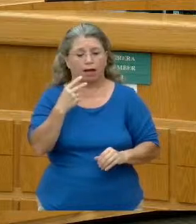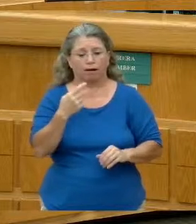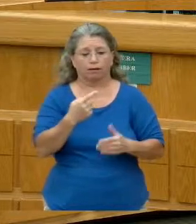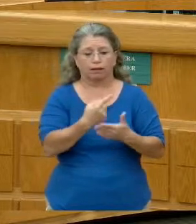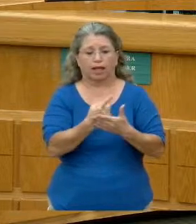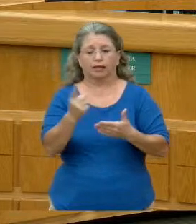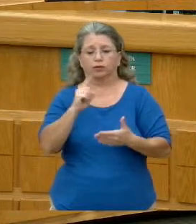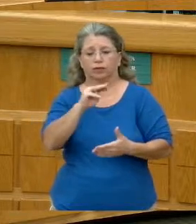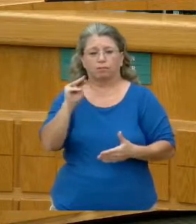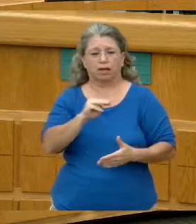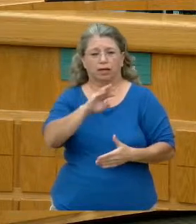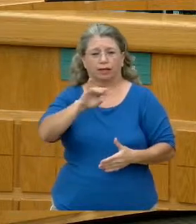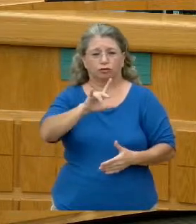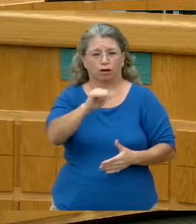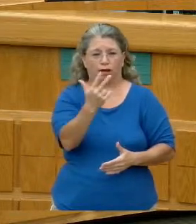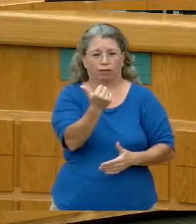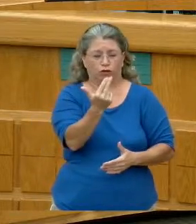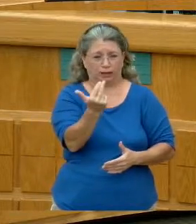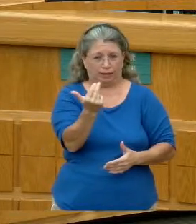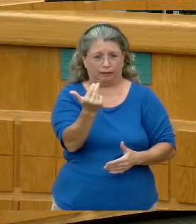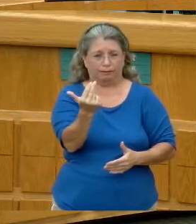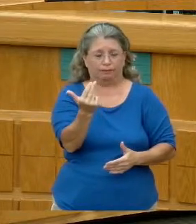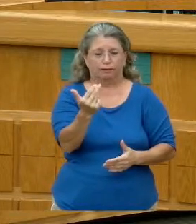13, right here,